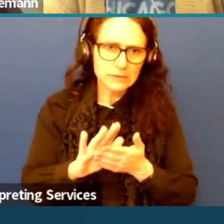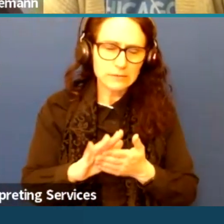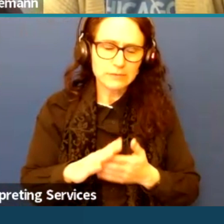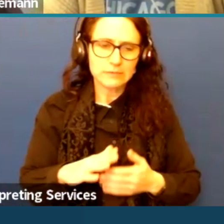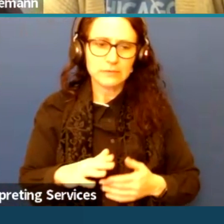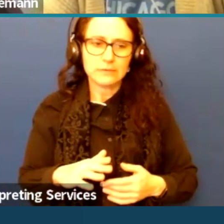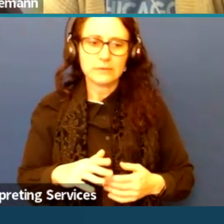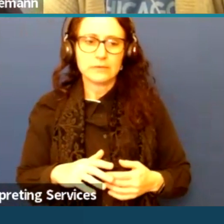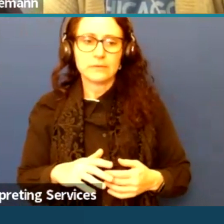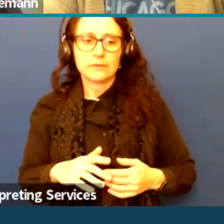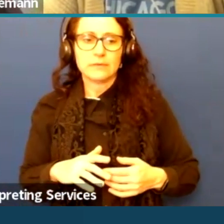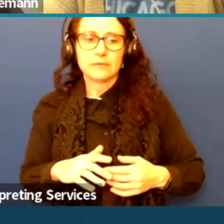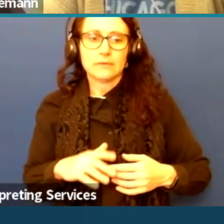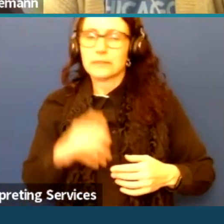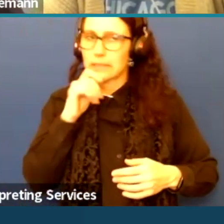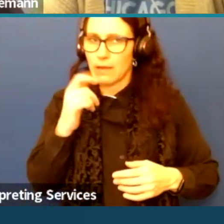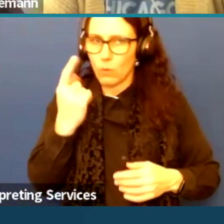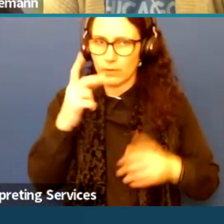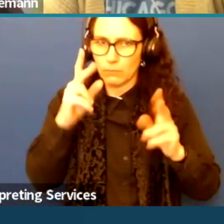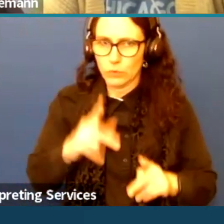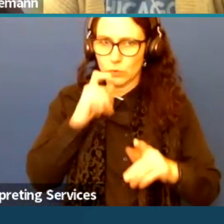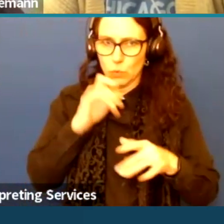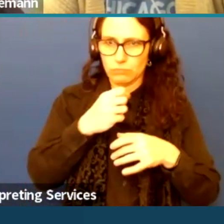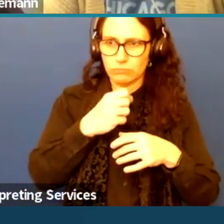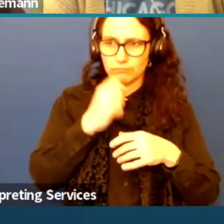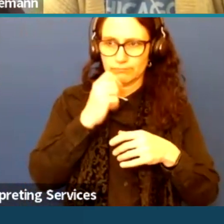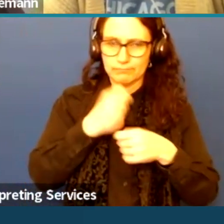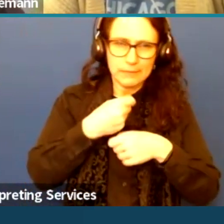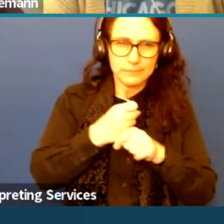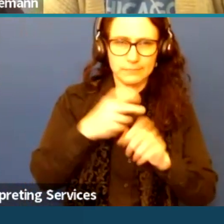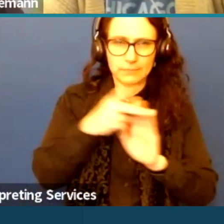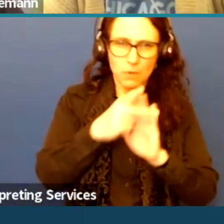the policy or whose ever theater it is,